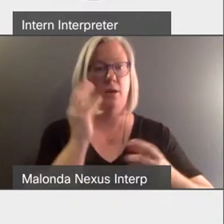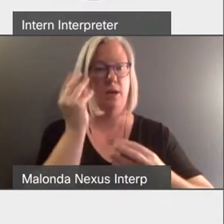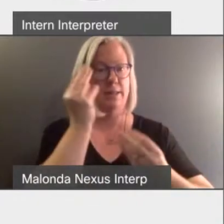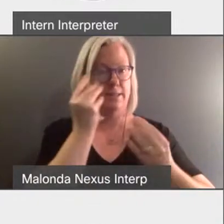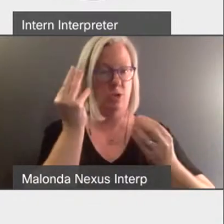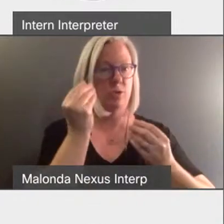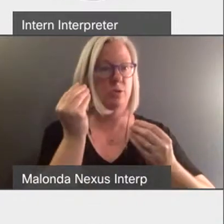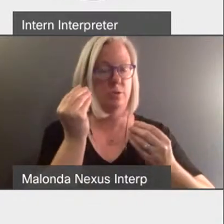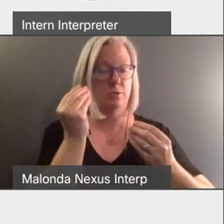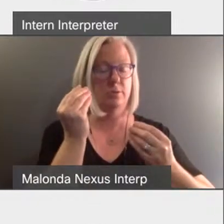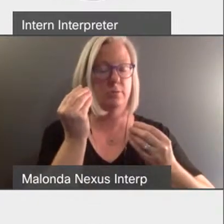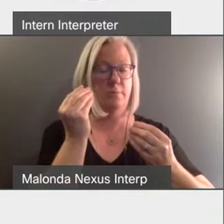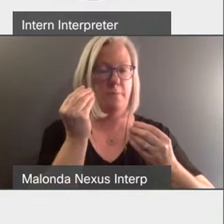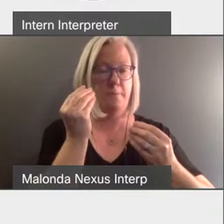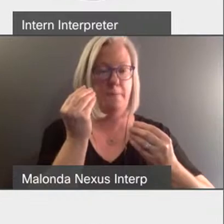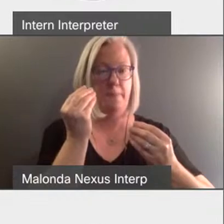consideration.